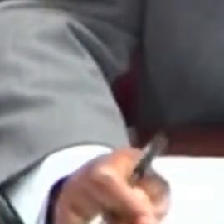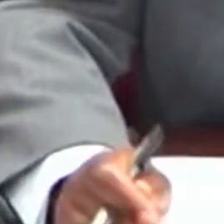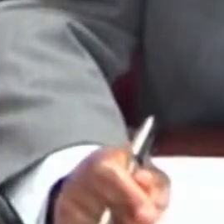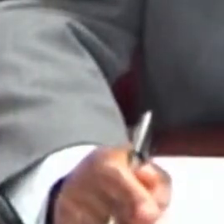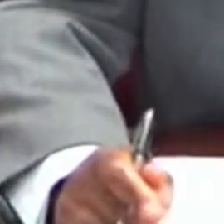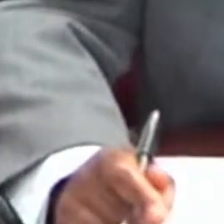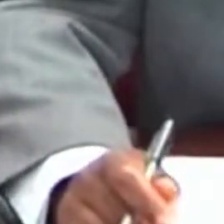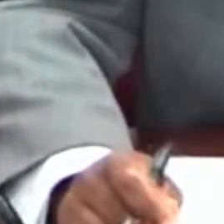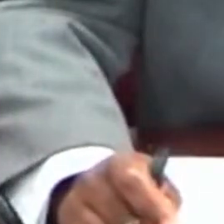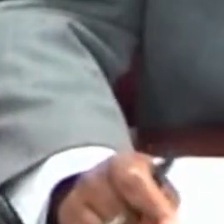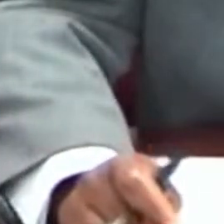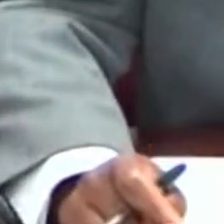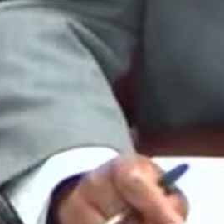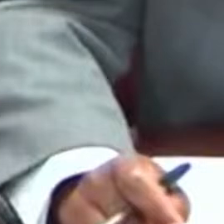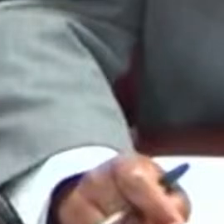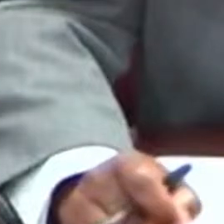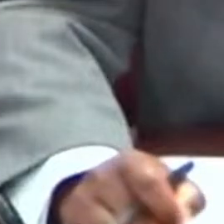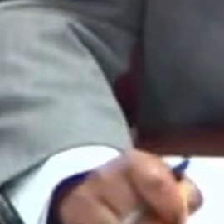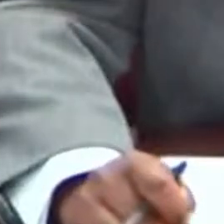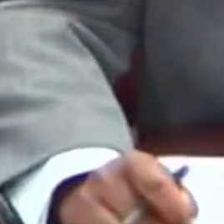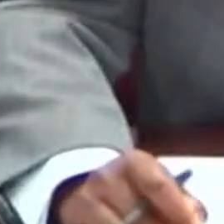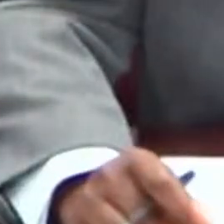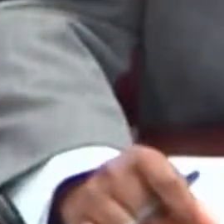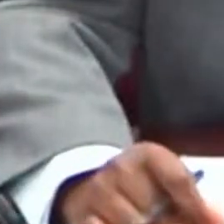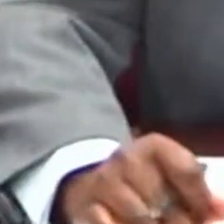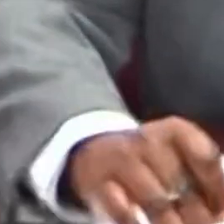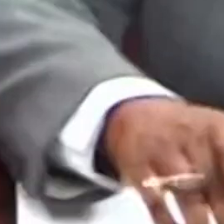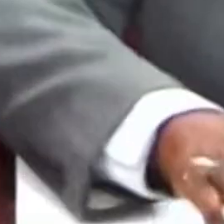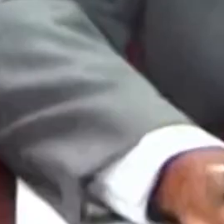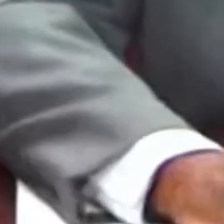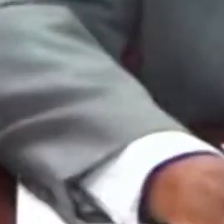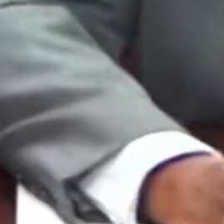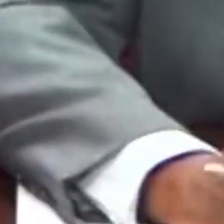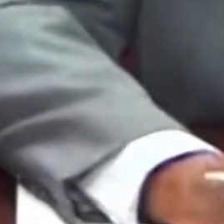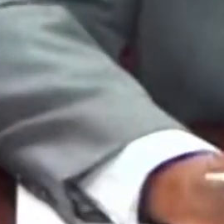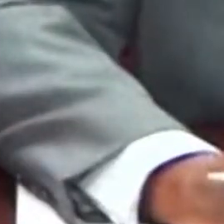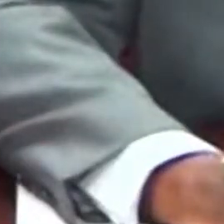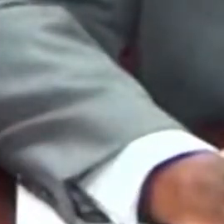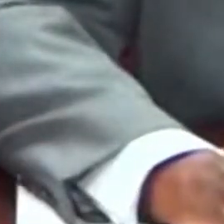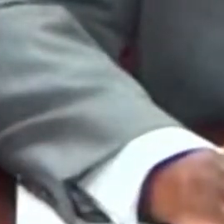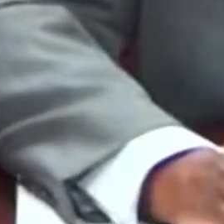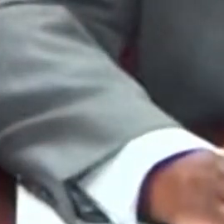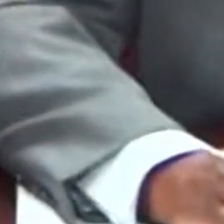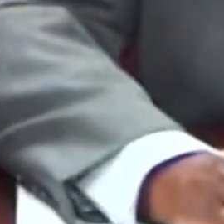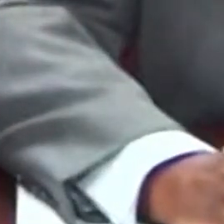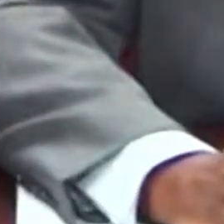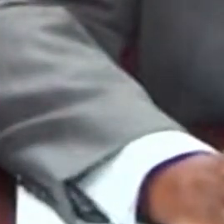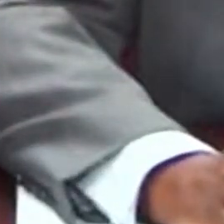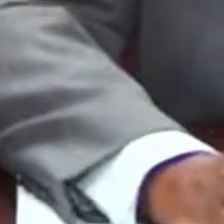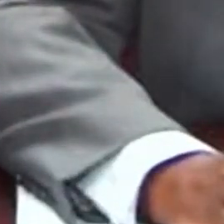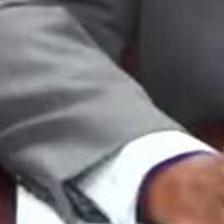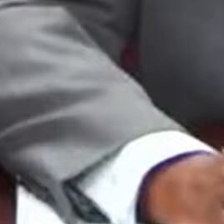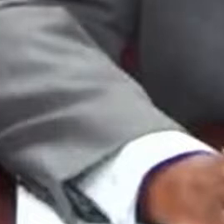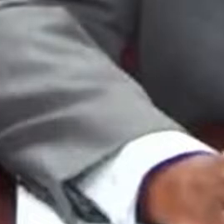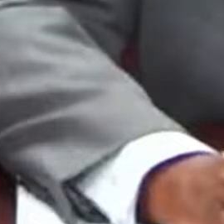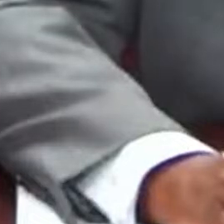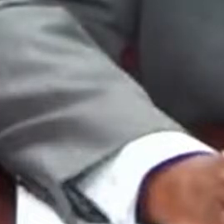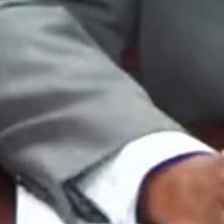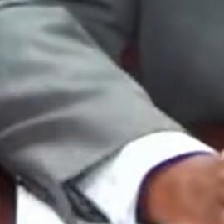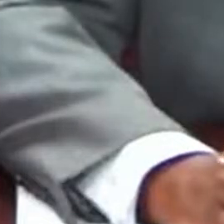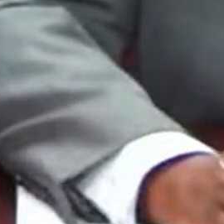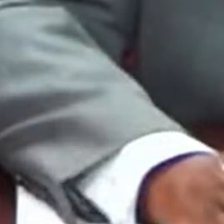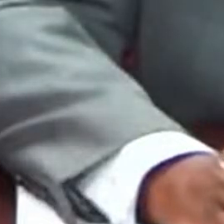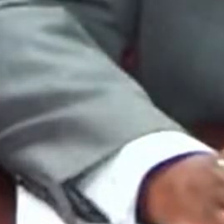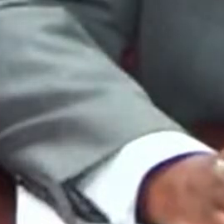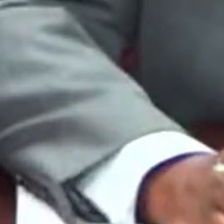sector, tourism sector, the mining sector, which seems to be very promising. What the information we are able to gather, or the